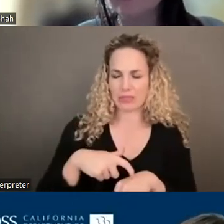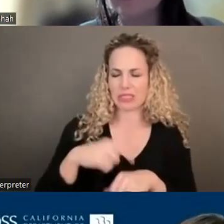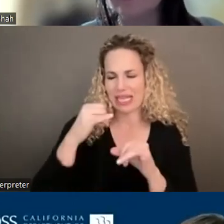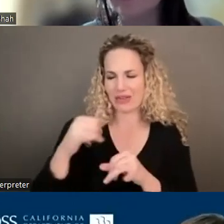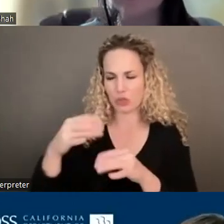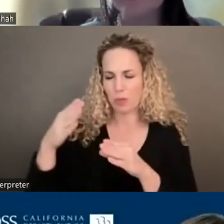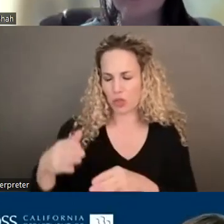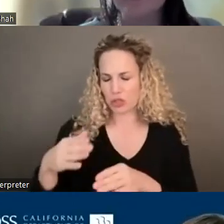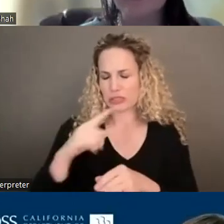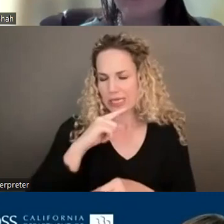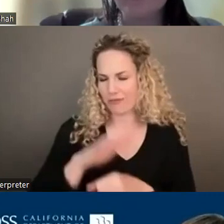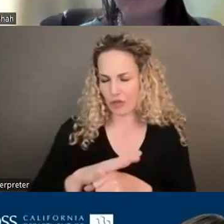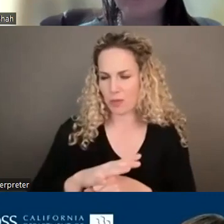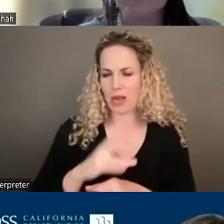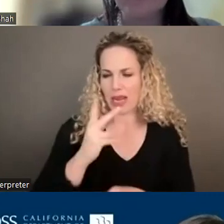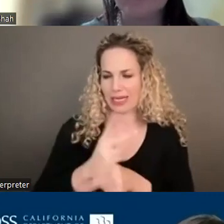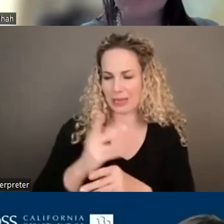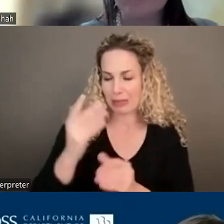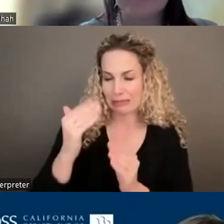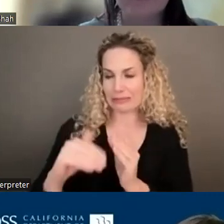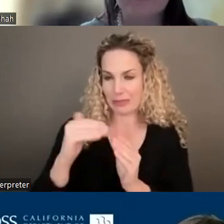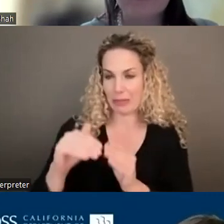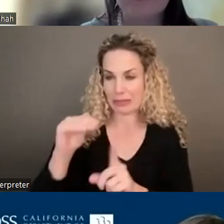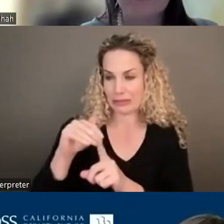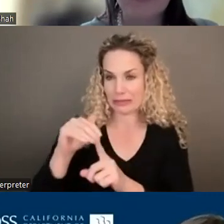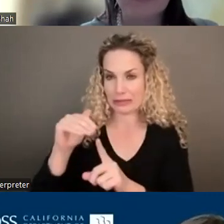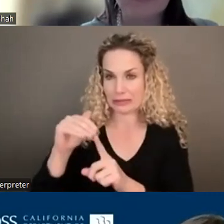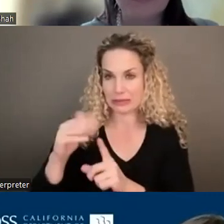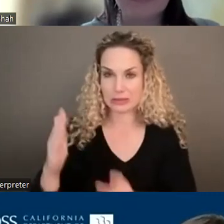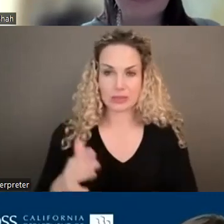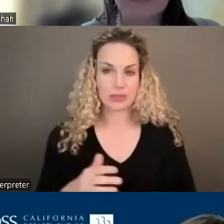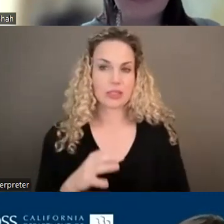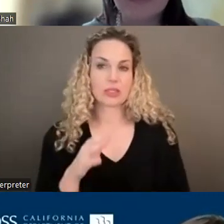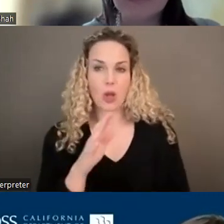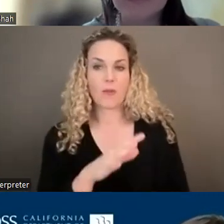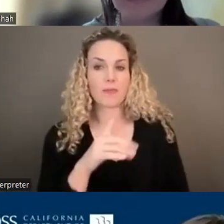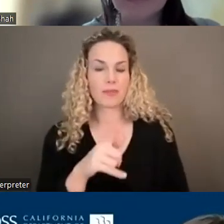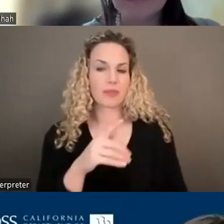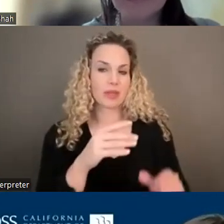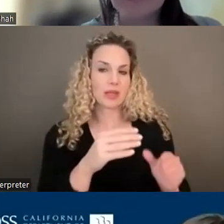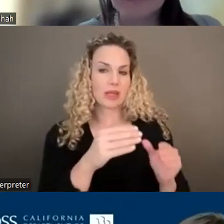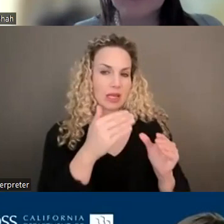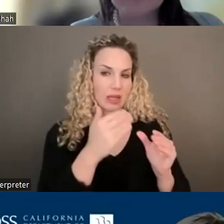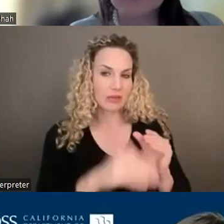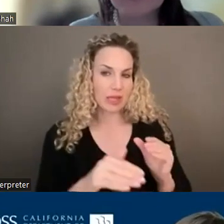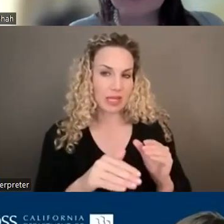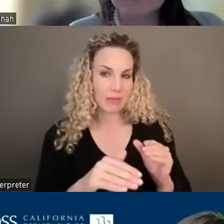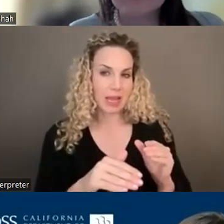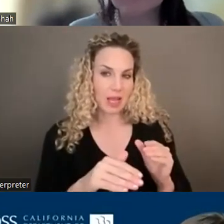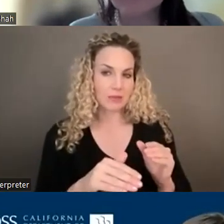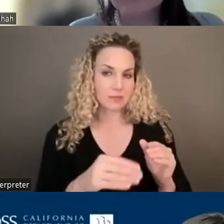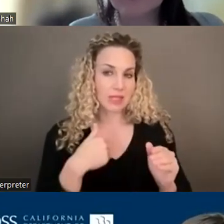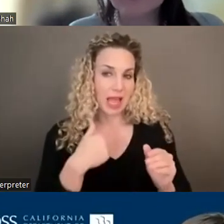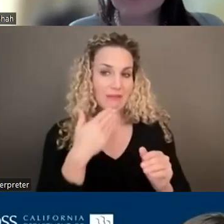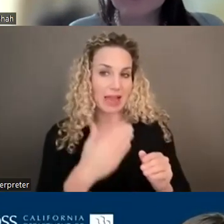so I'll just keep banging on their door. Yeah, the email box that I've had good